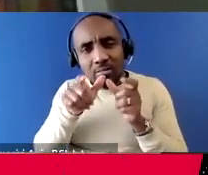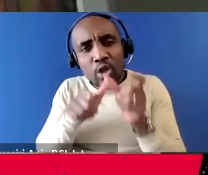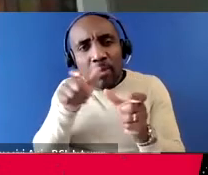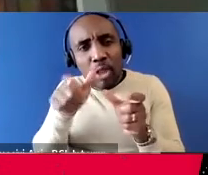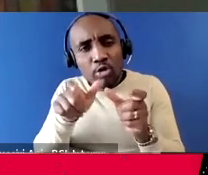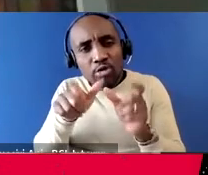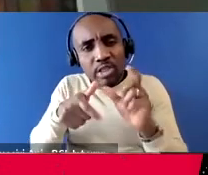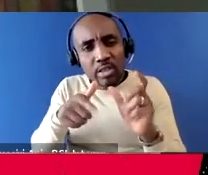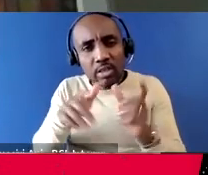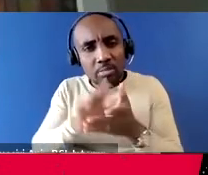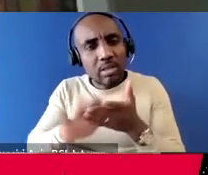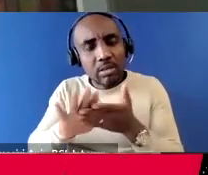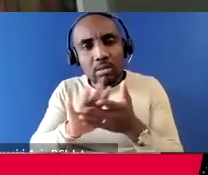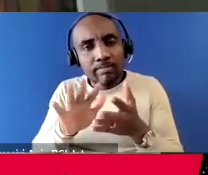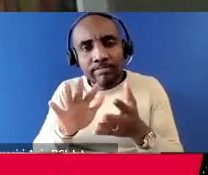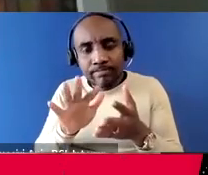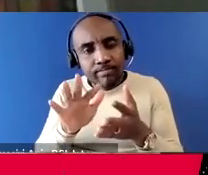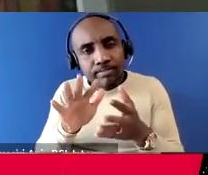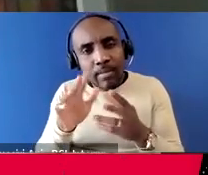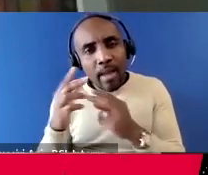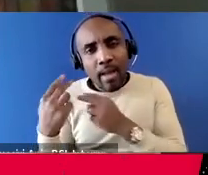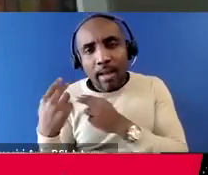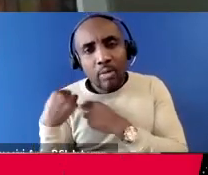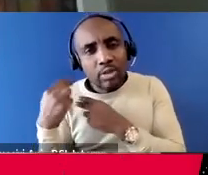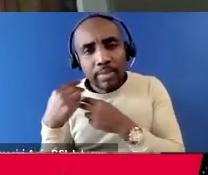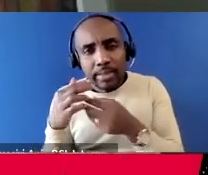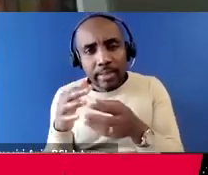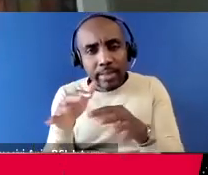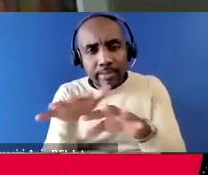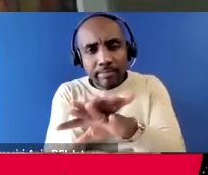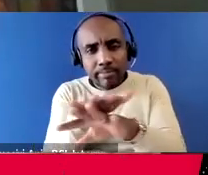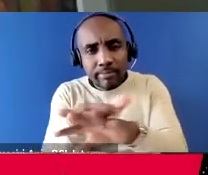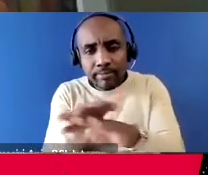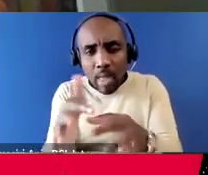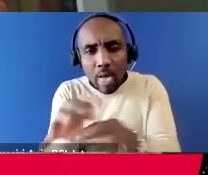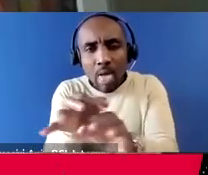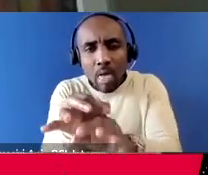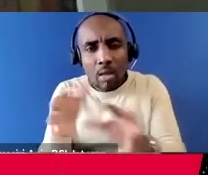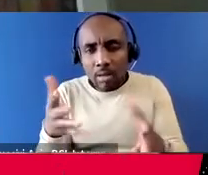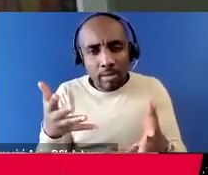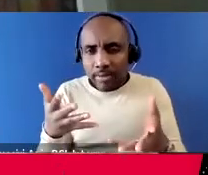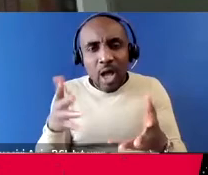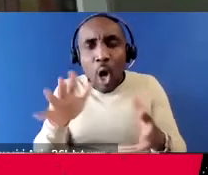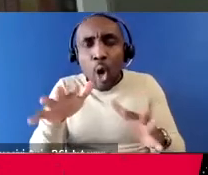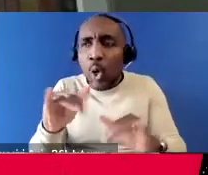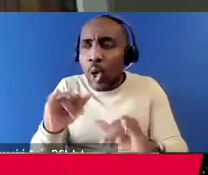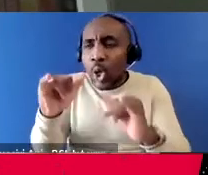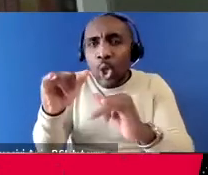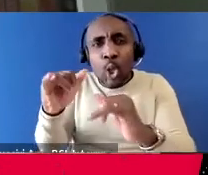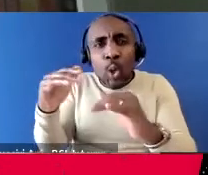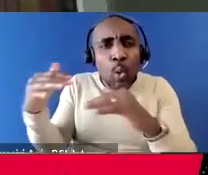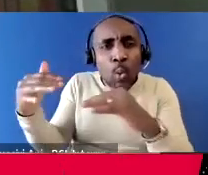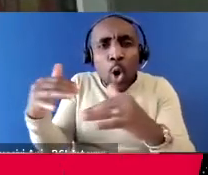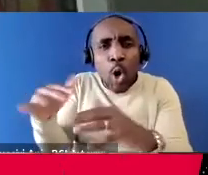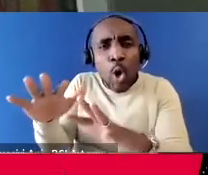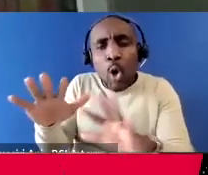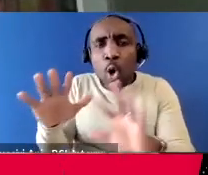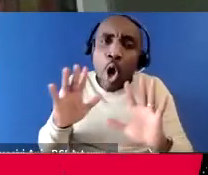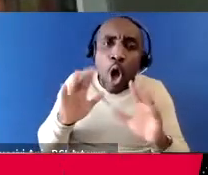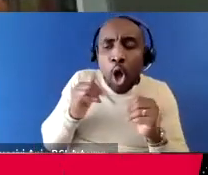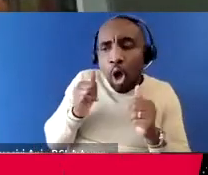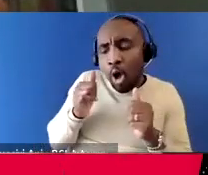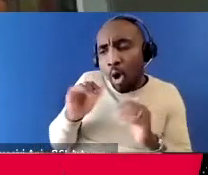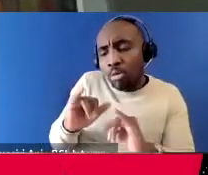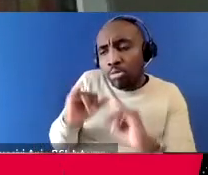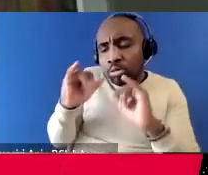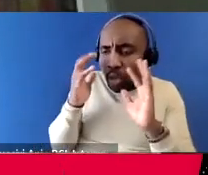accountability ambiguous, doesn't it? It makes it look like nobody's really to blame, but there's this awful war going on there. Let's send some money and let's feel sorry for